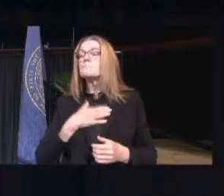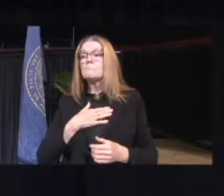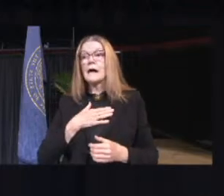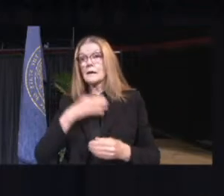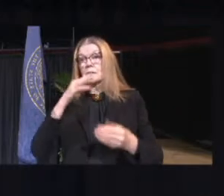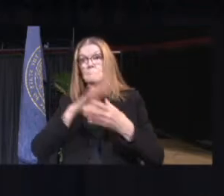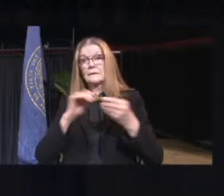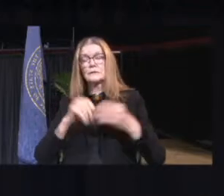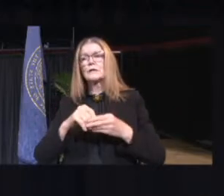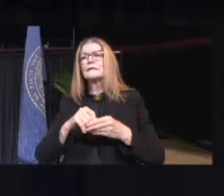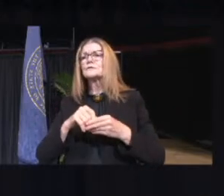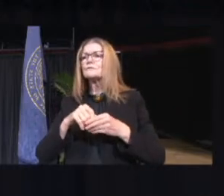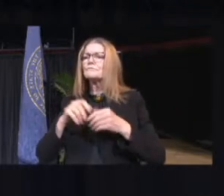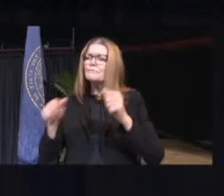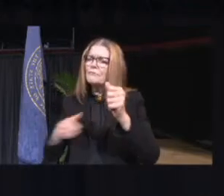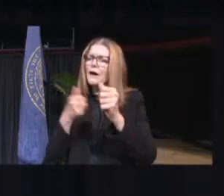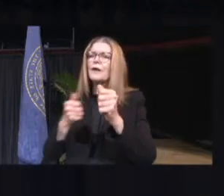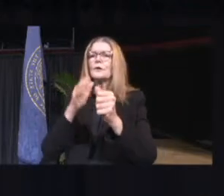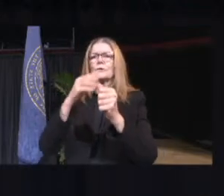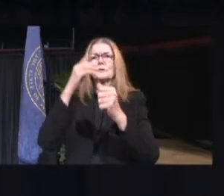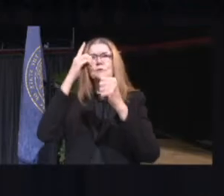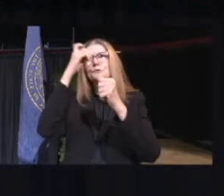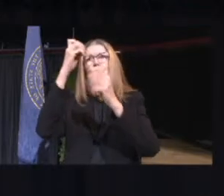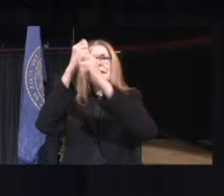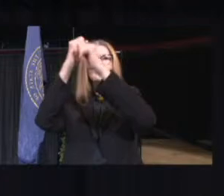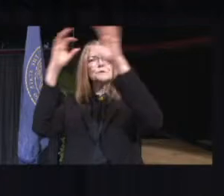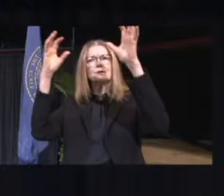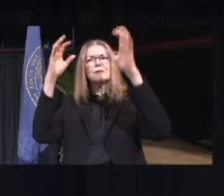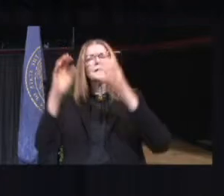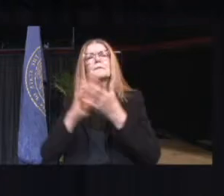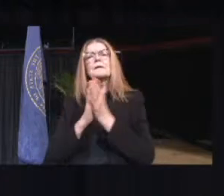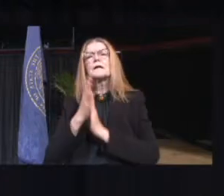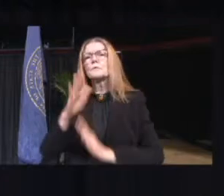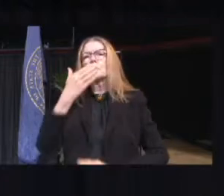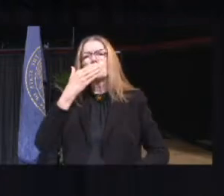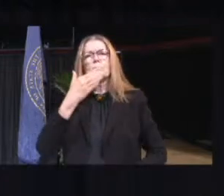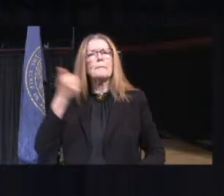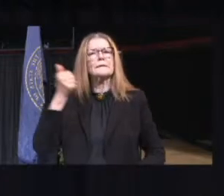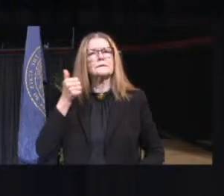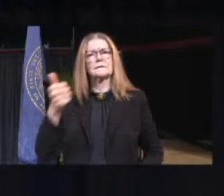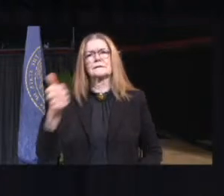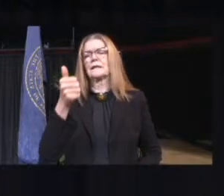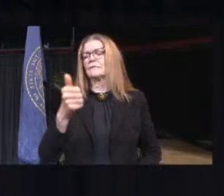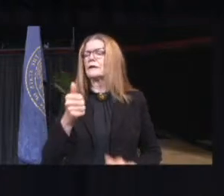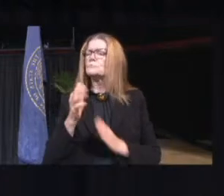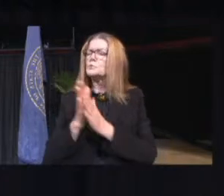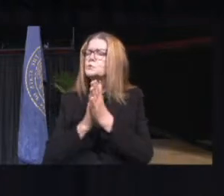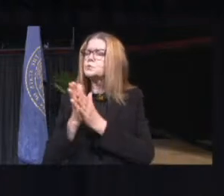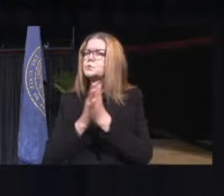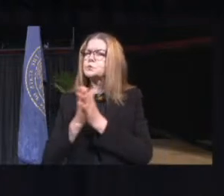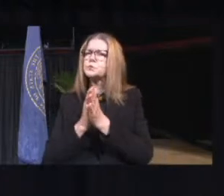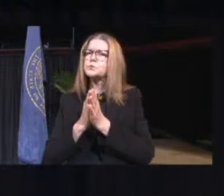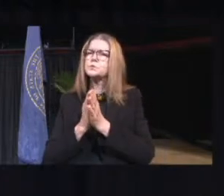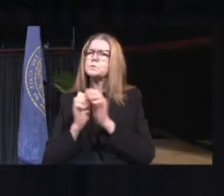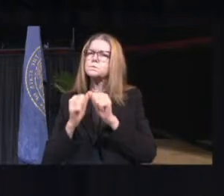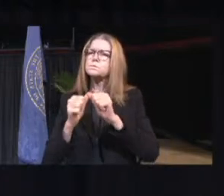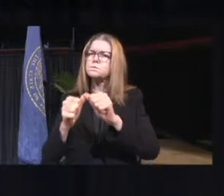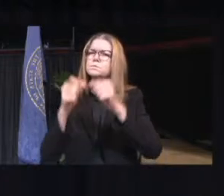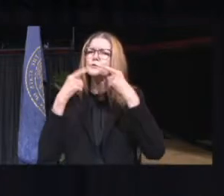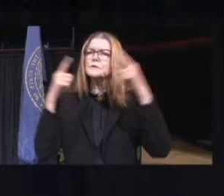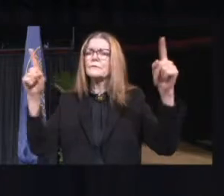dreams, be the best possible version of yourself, and be relentless in your pursuit of achievement. We're the next